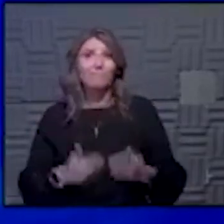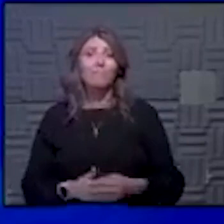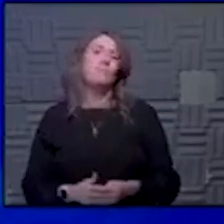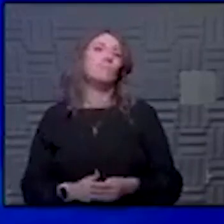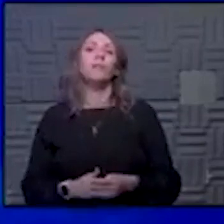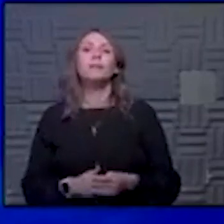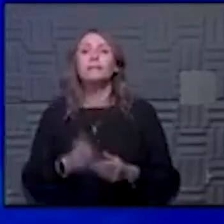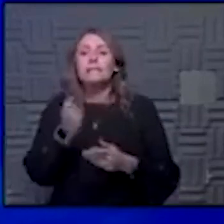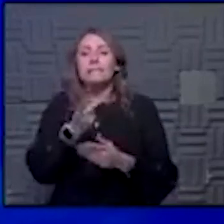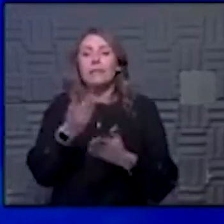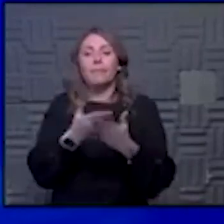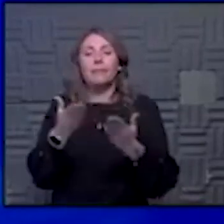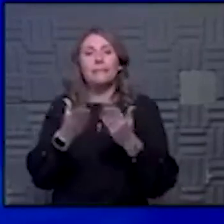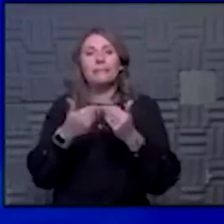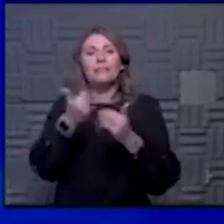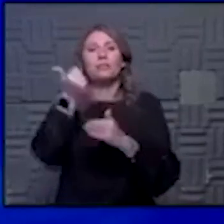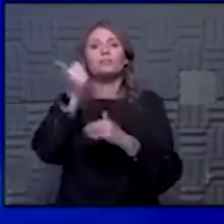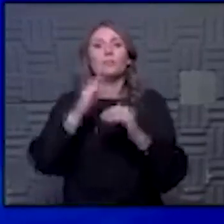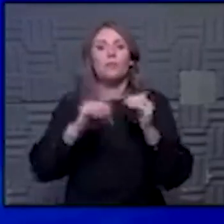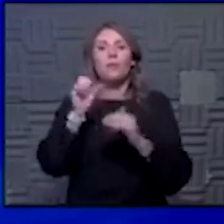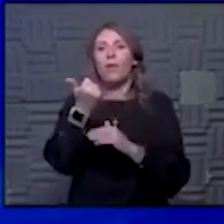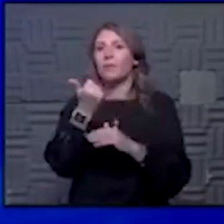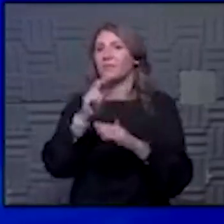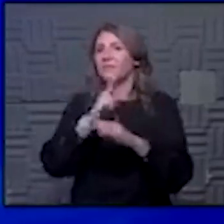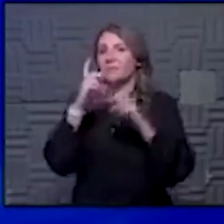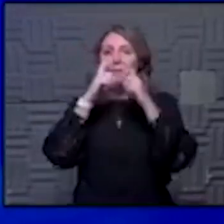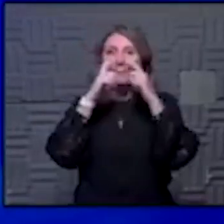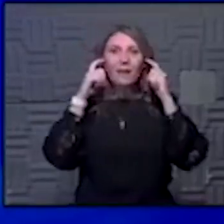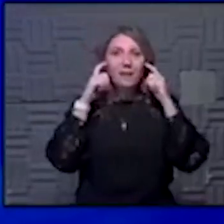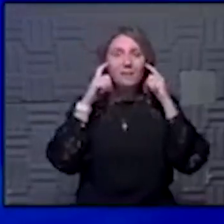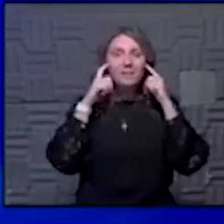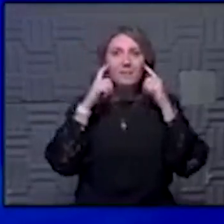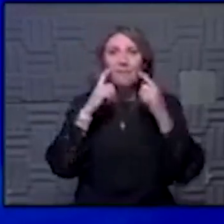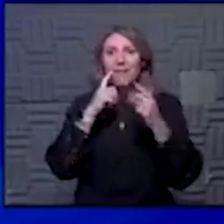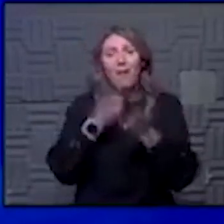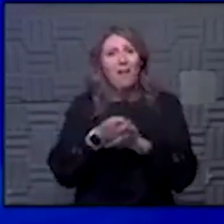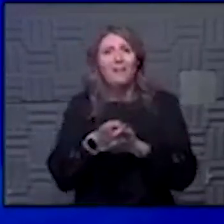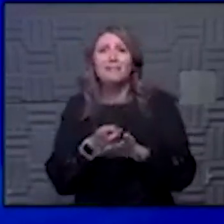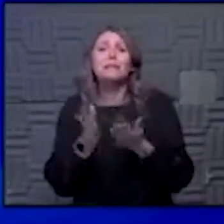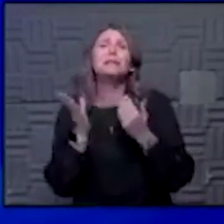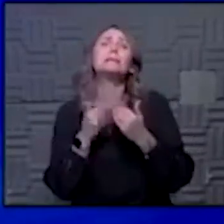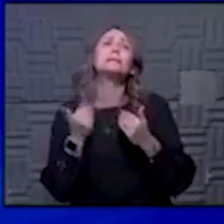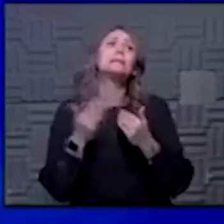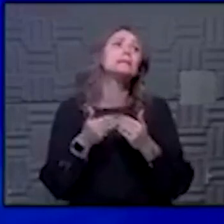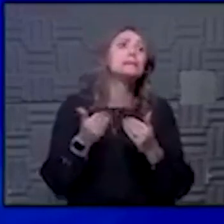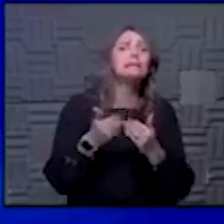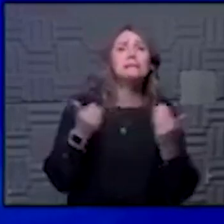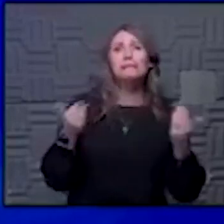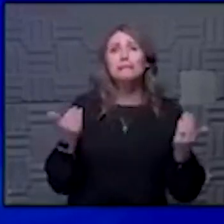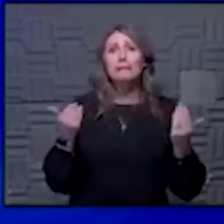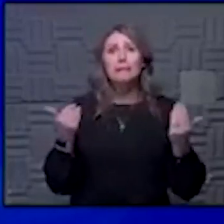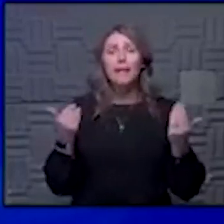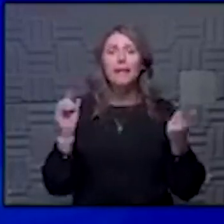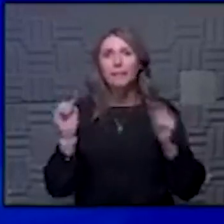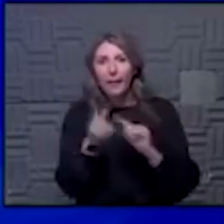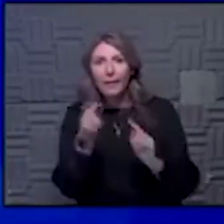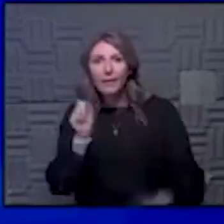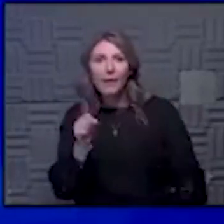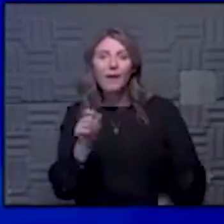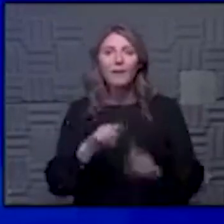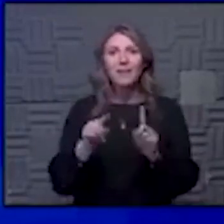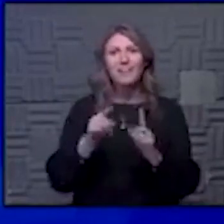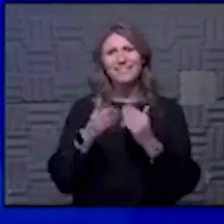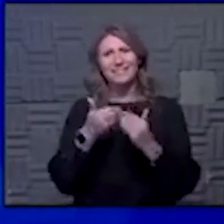some things are easier than others. Wearing a mask, you know what, really, frankly, it's easy. It's pain in the rear, but it's